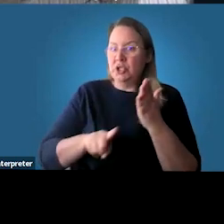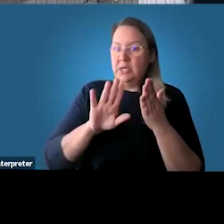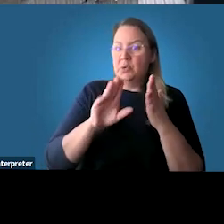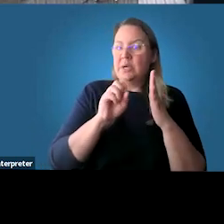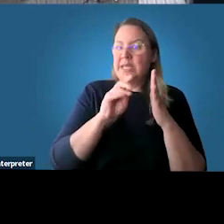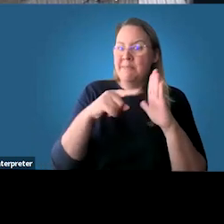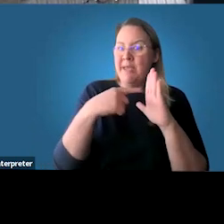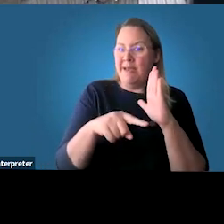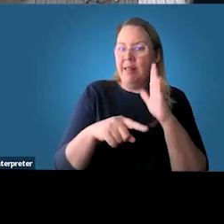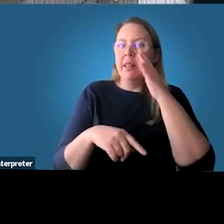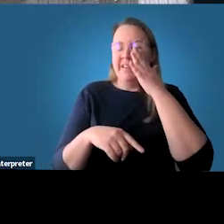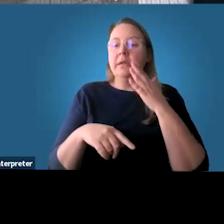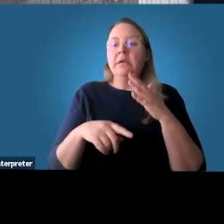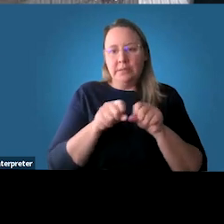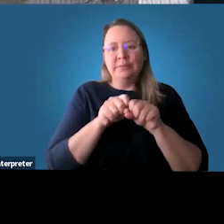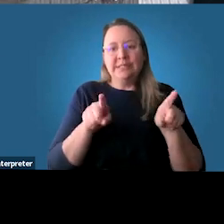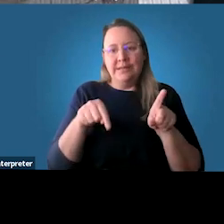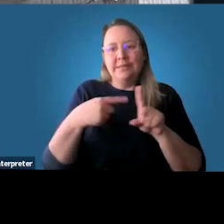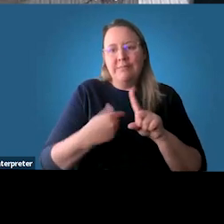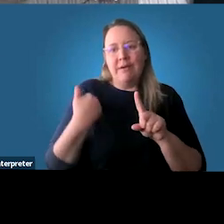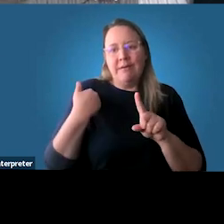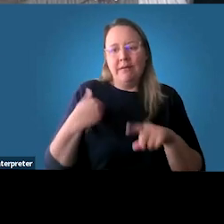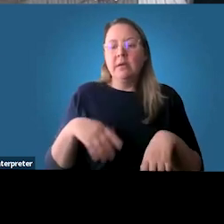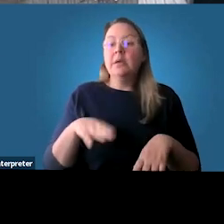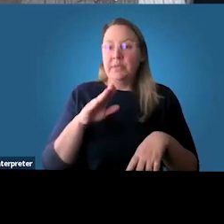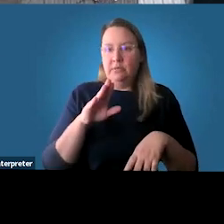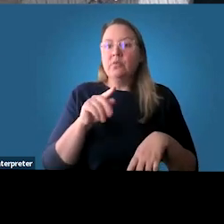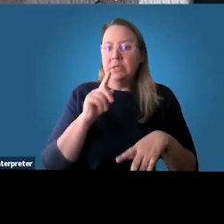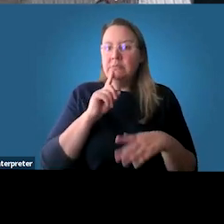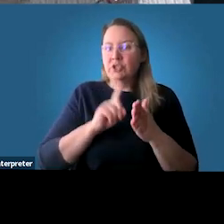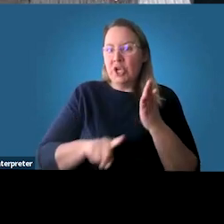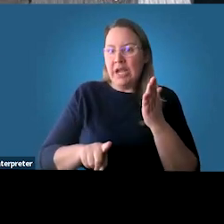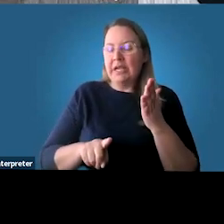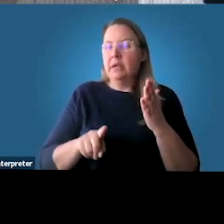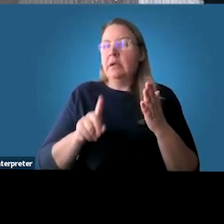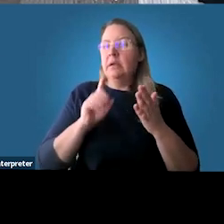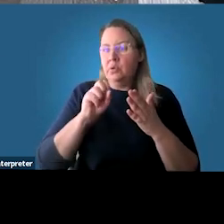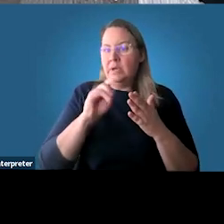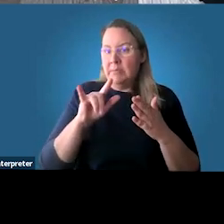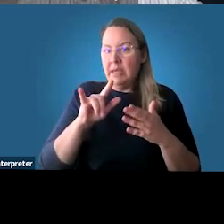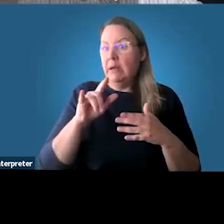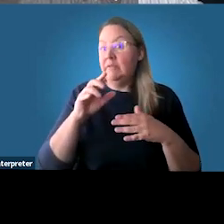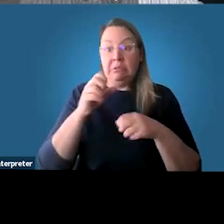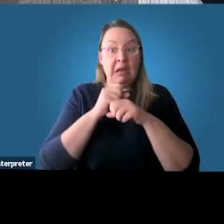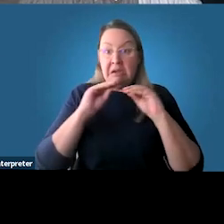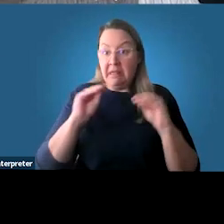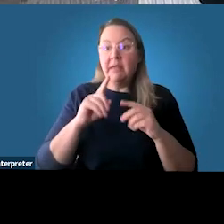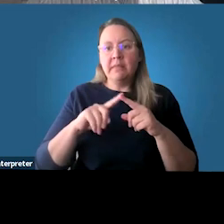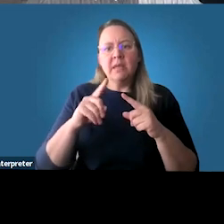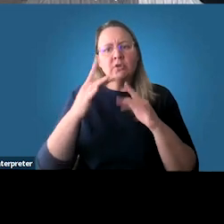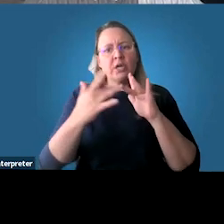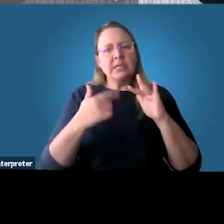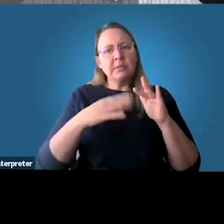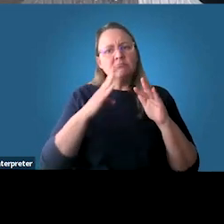an email earlier this month. If you don't have that information, you can get in touch with us, and my colleague Amy Lubert will be happy to help you get set up.